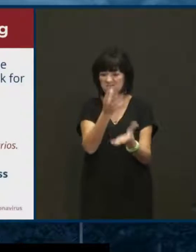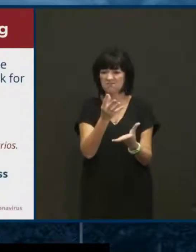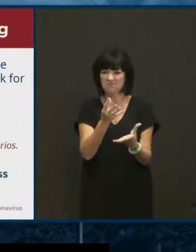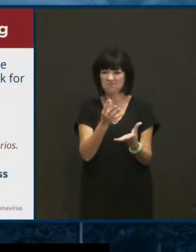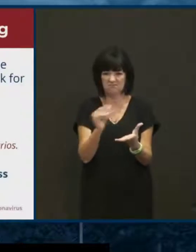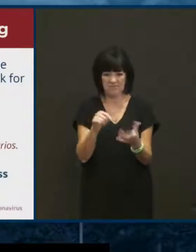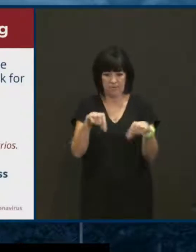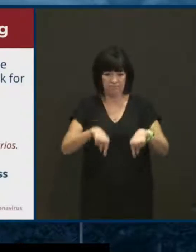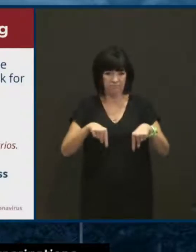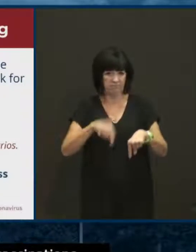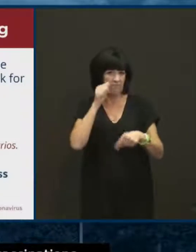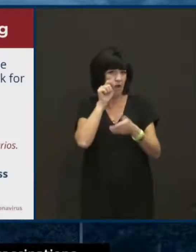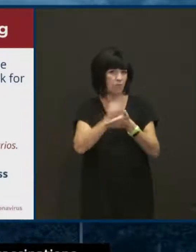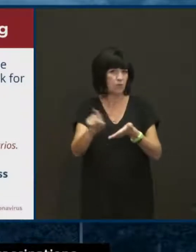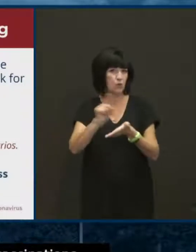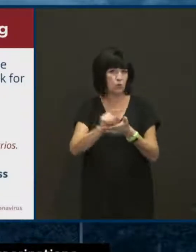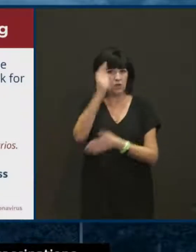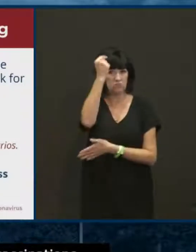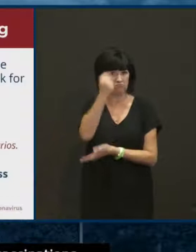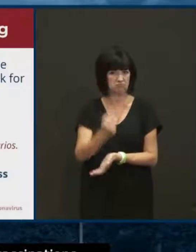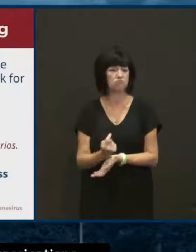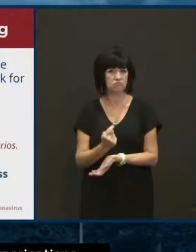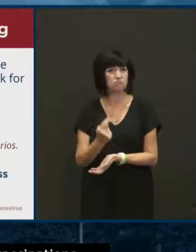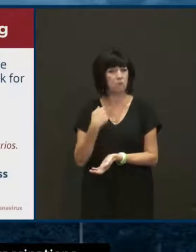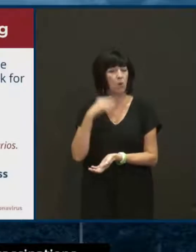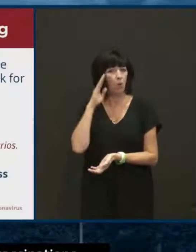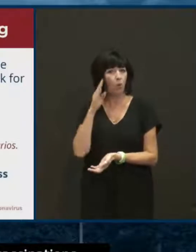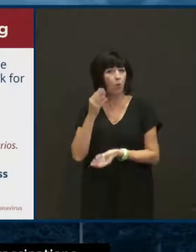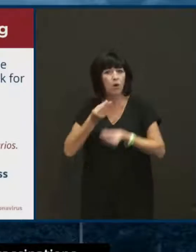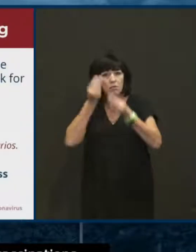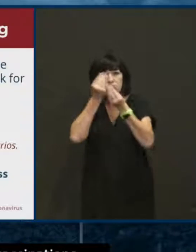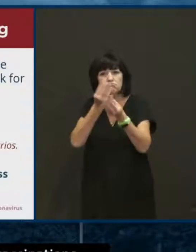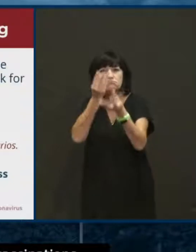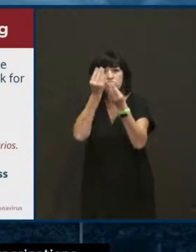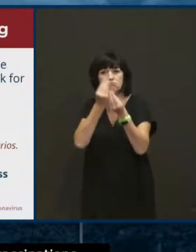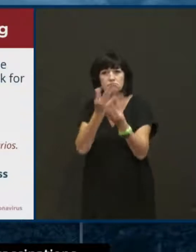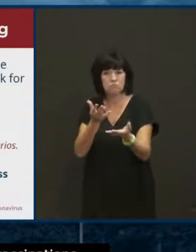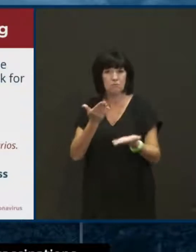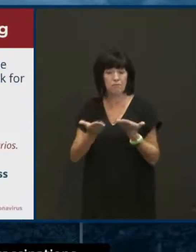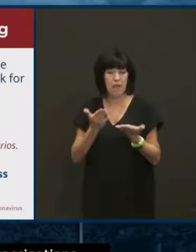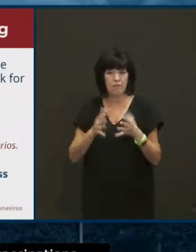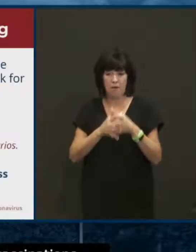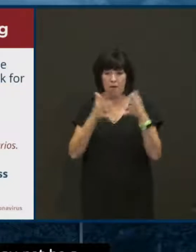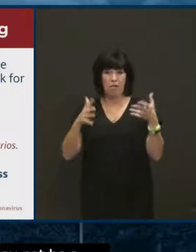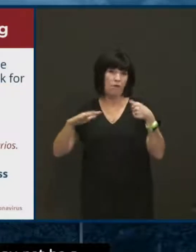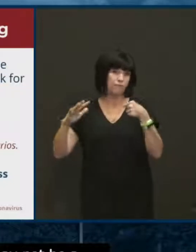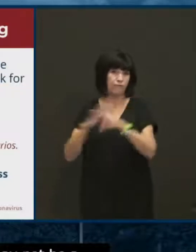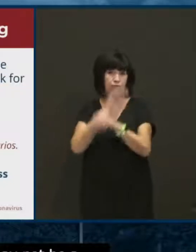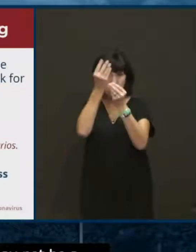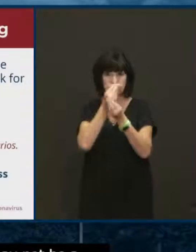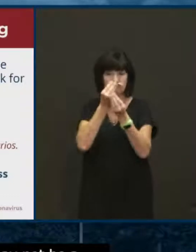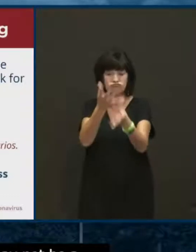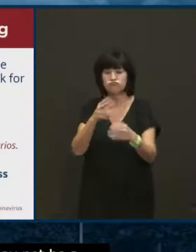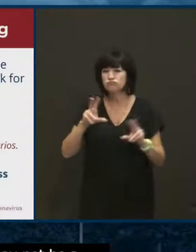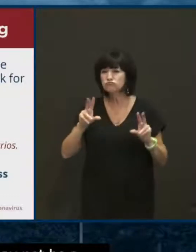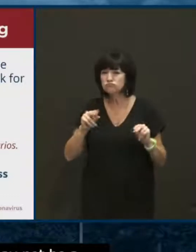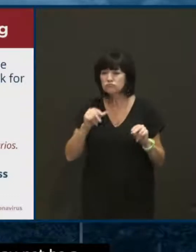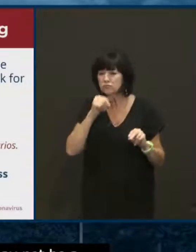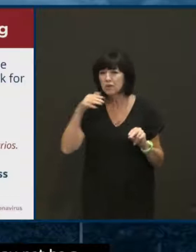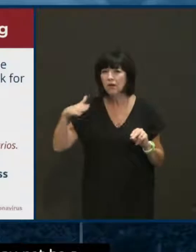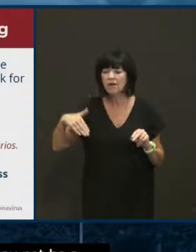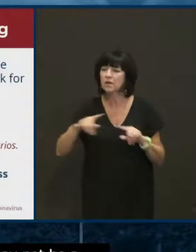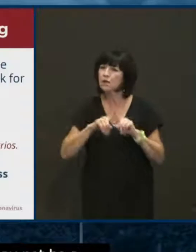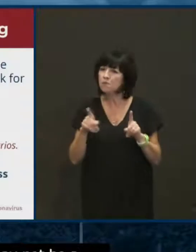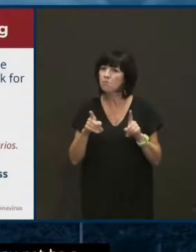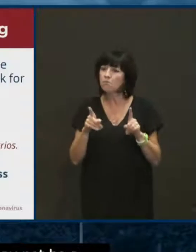as we move forward. There may not be a lot of information over the next few weeks, but we're going to keep providing